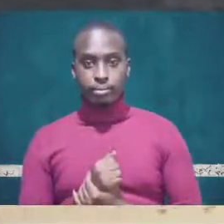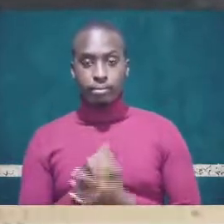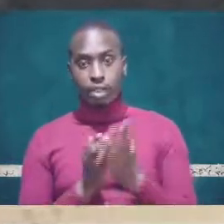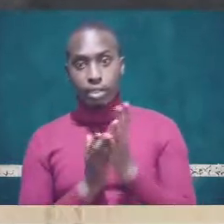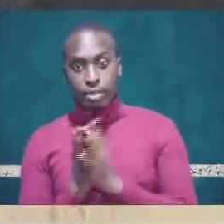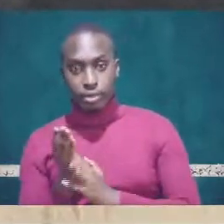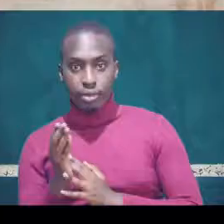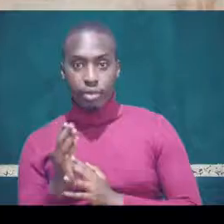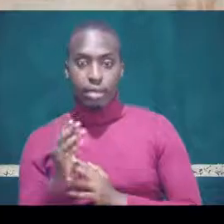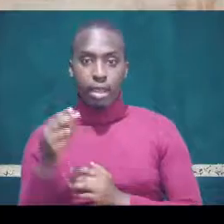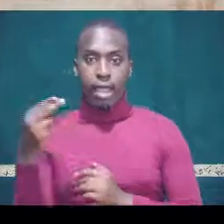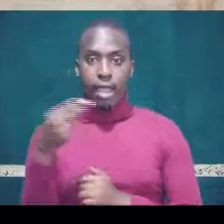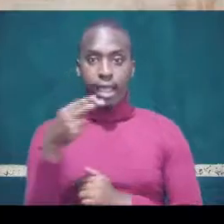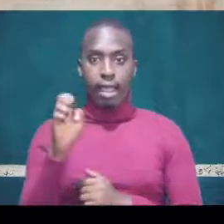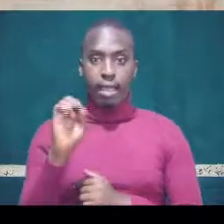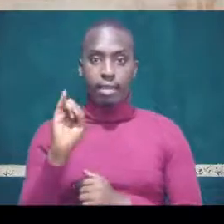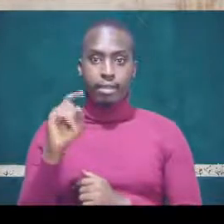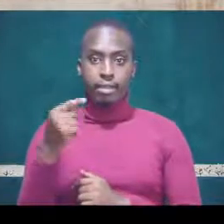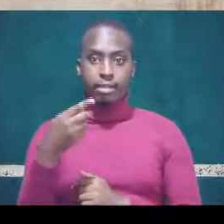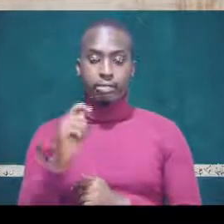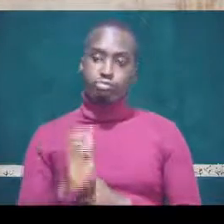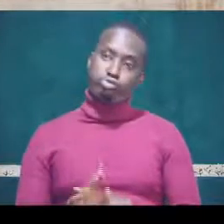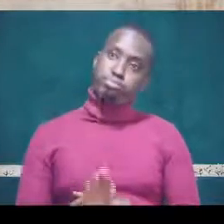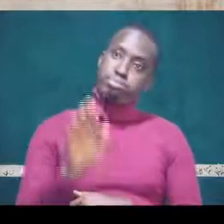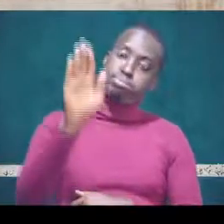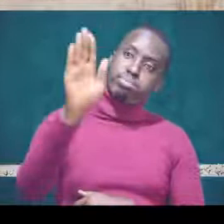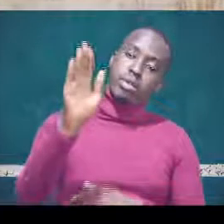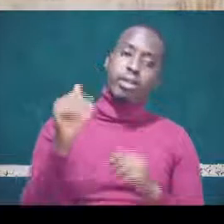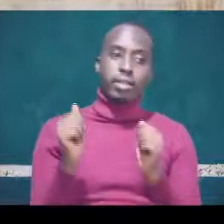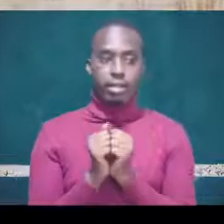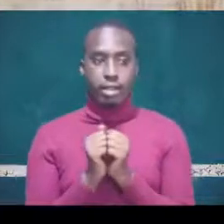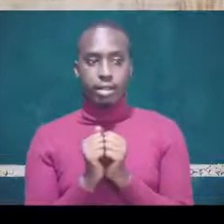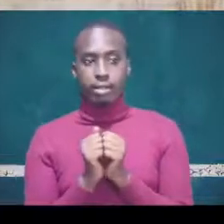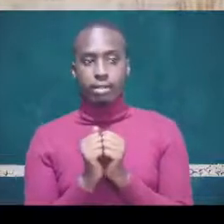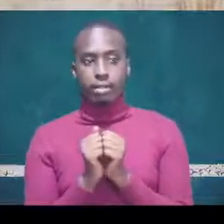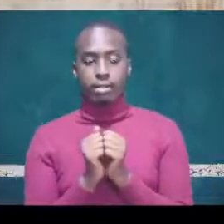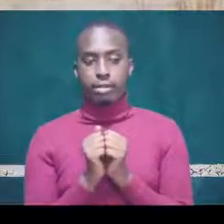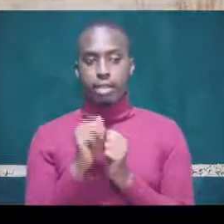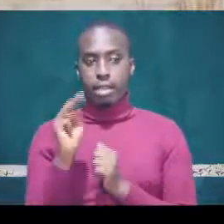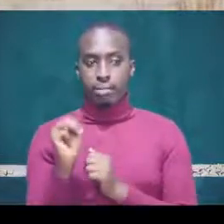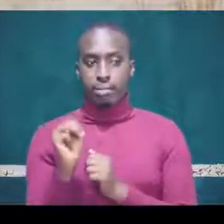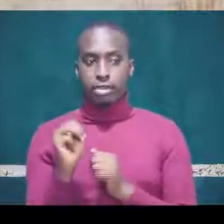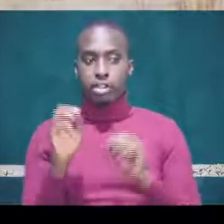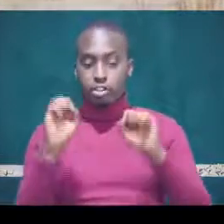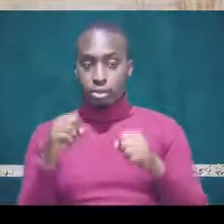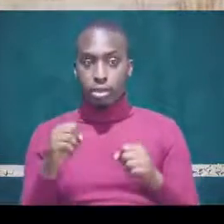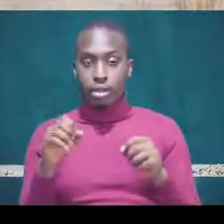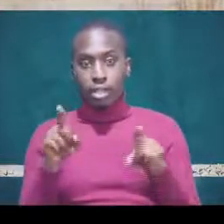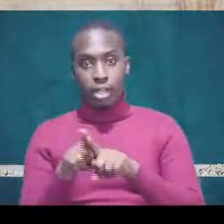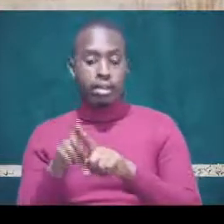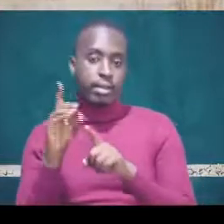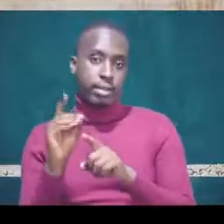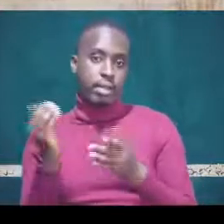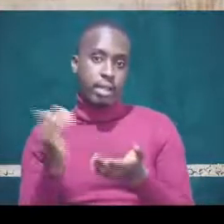Through a height of 10 meters. So height, which can be represented by D also, is equal